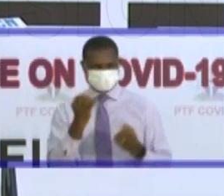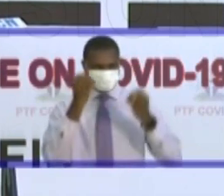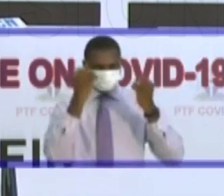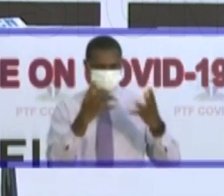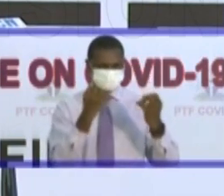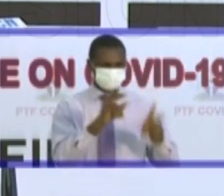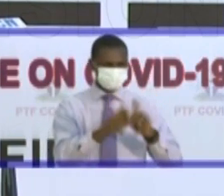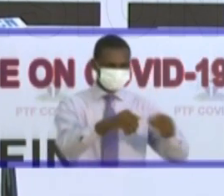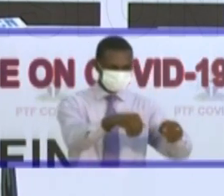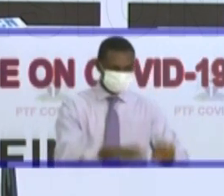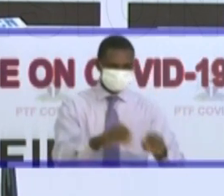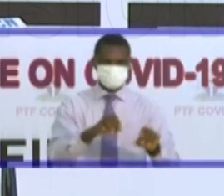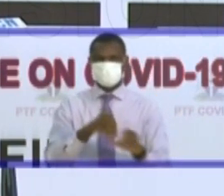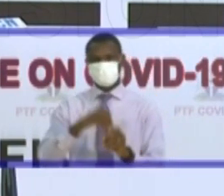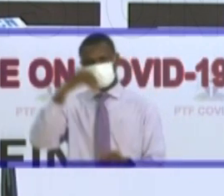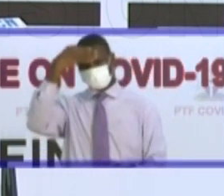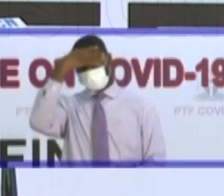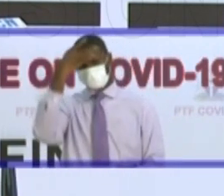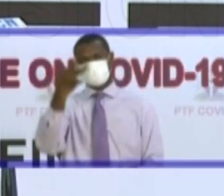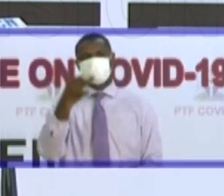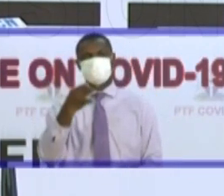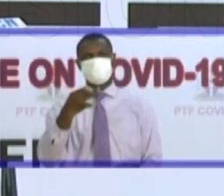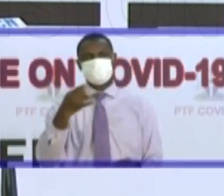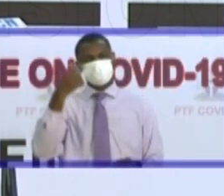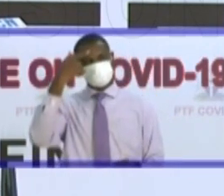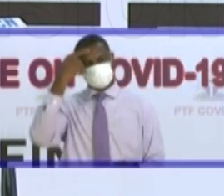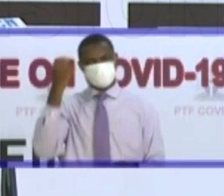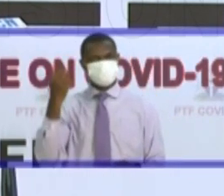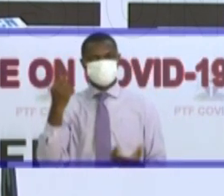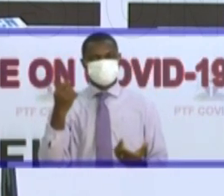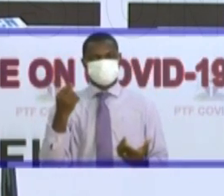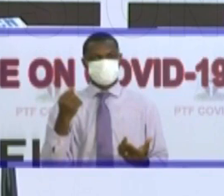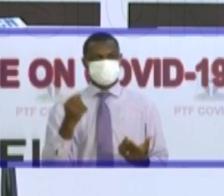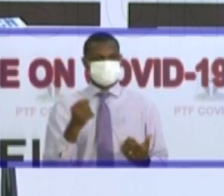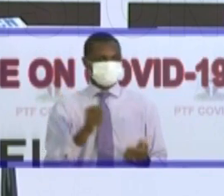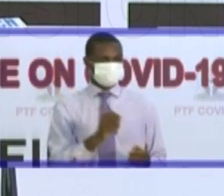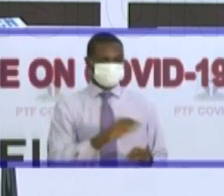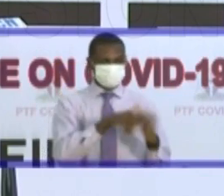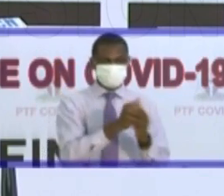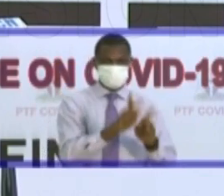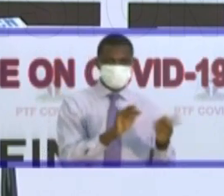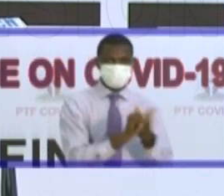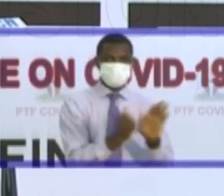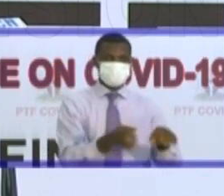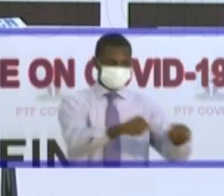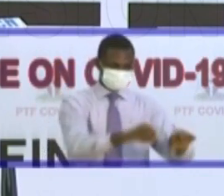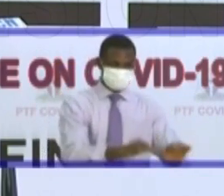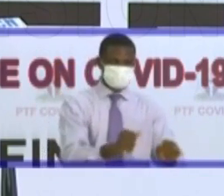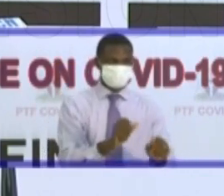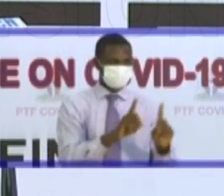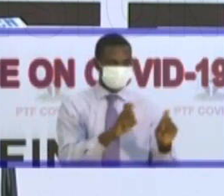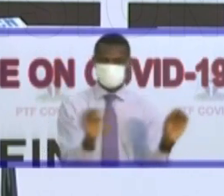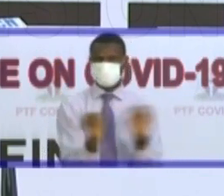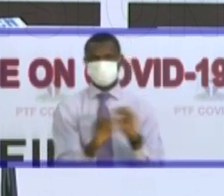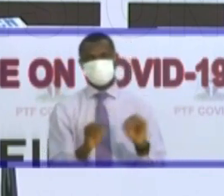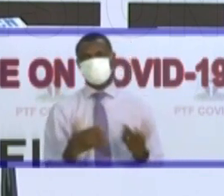the story. Since there was no record and no test done of the deceased,